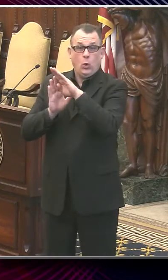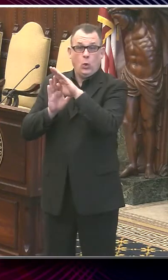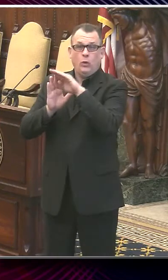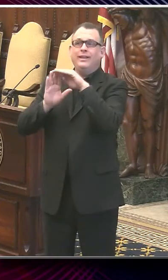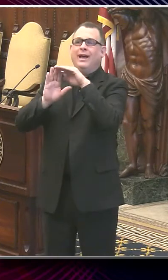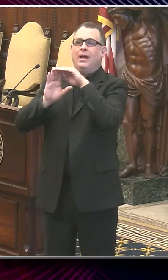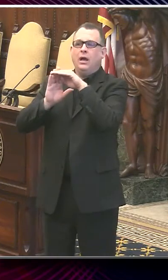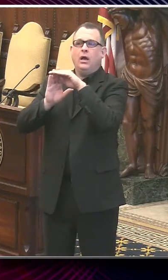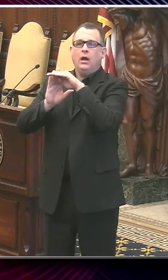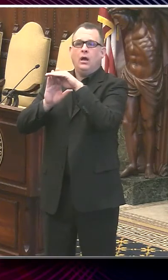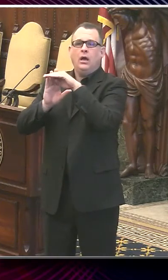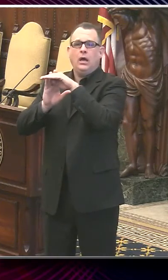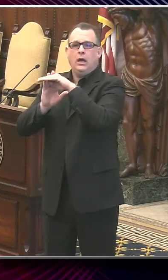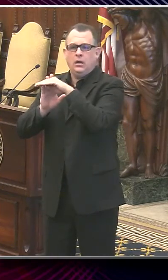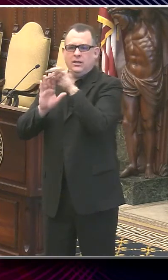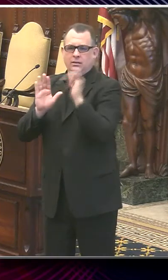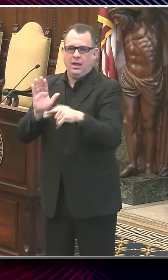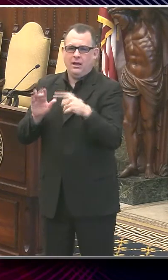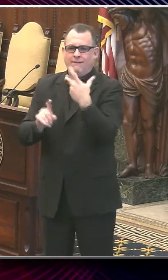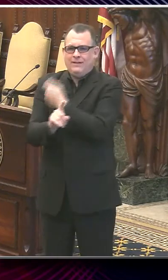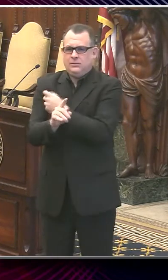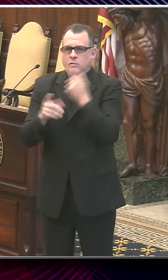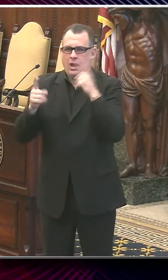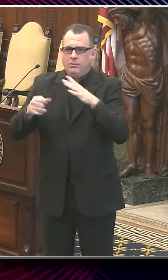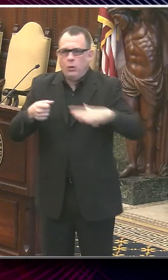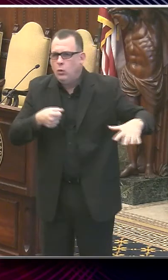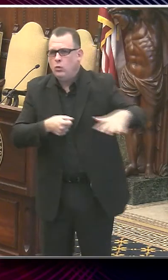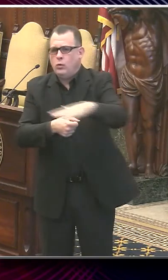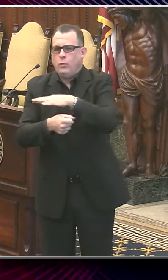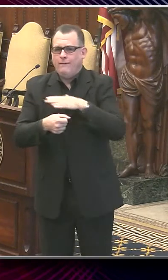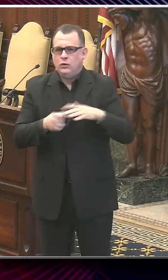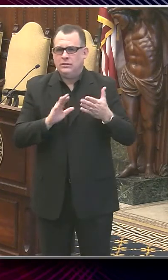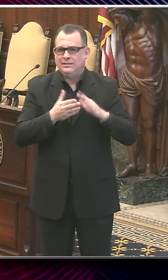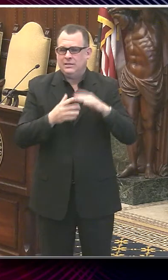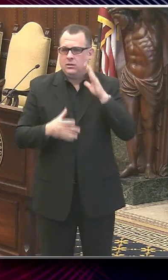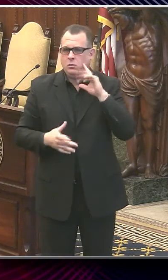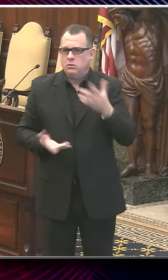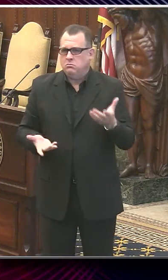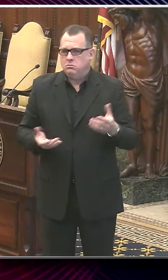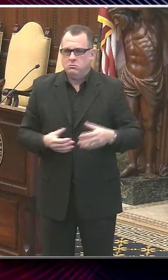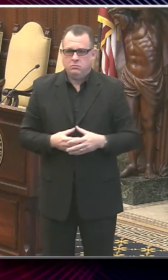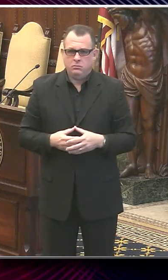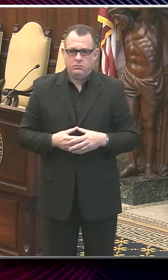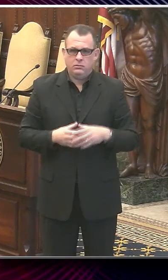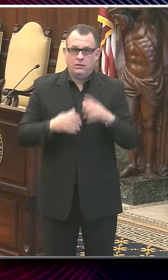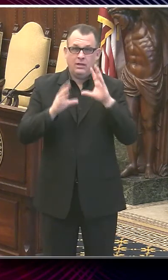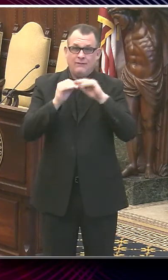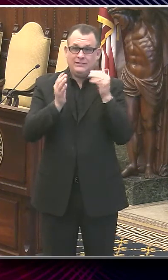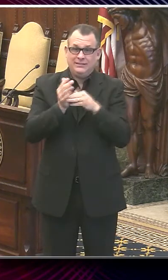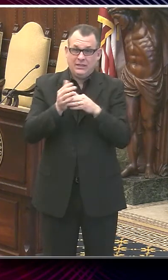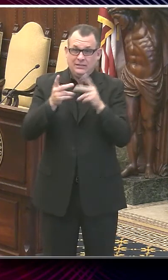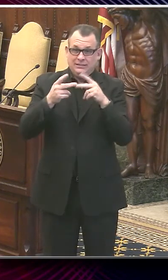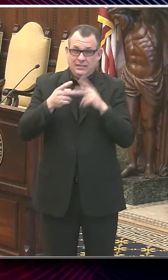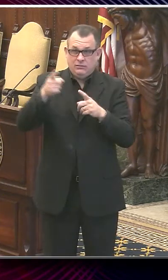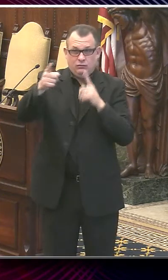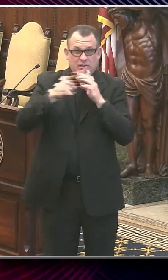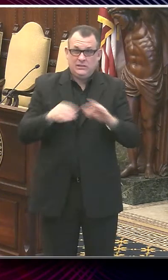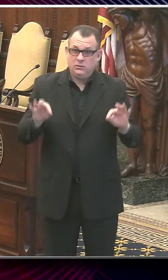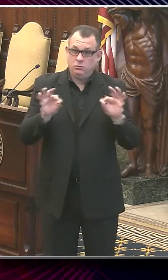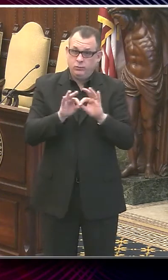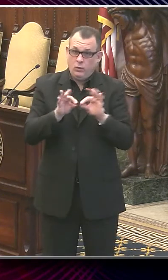in vaccinations that are occurring across all the range of providers in the city. The convention center site is a very important site for us,